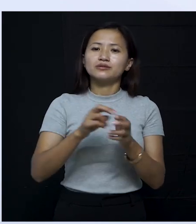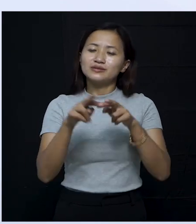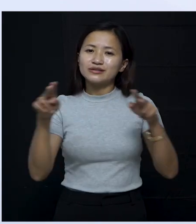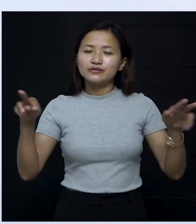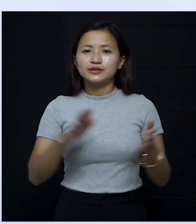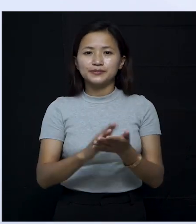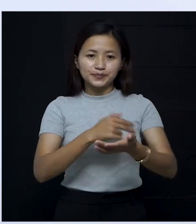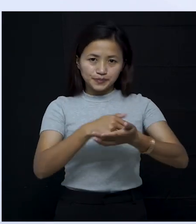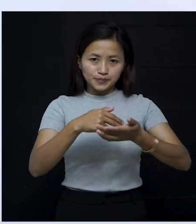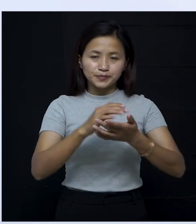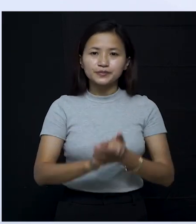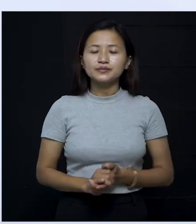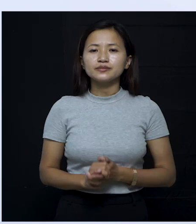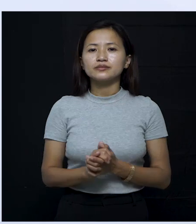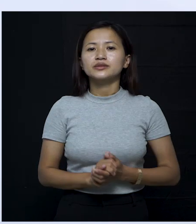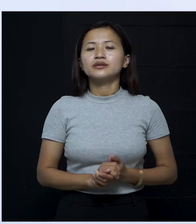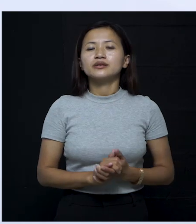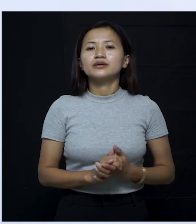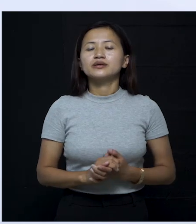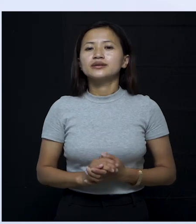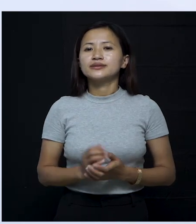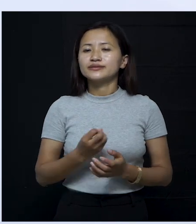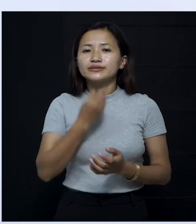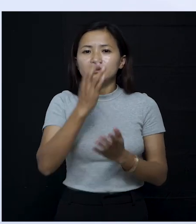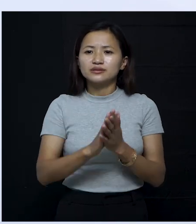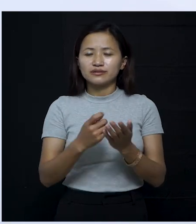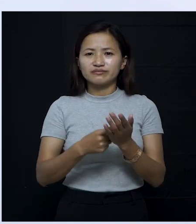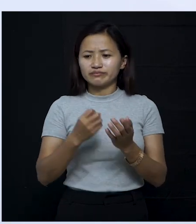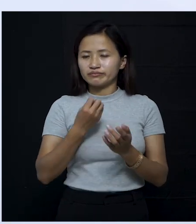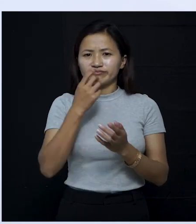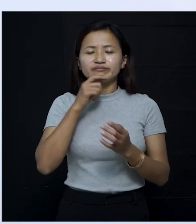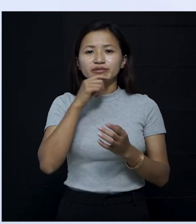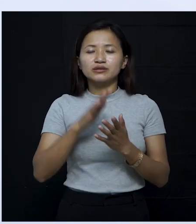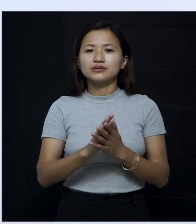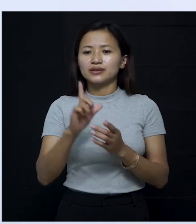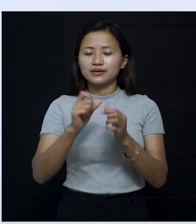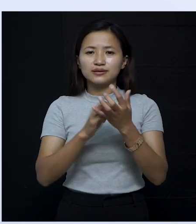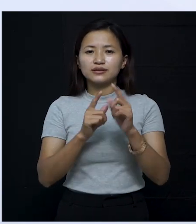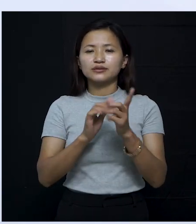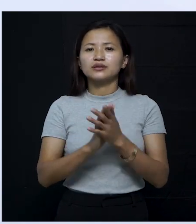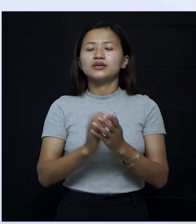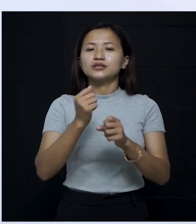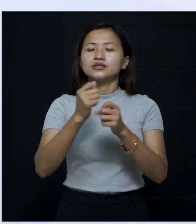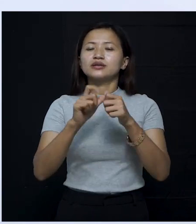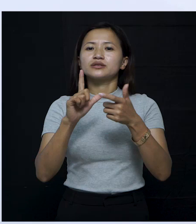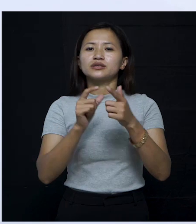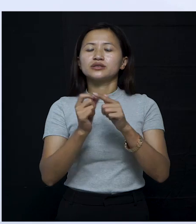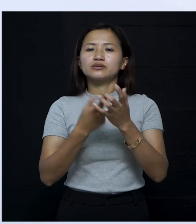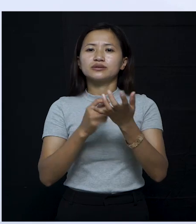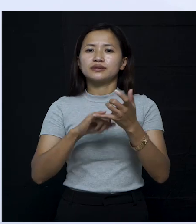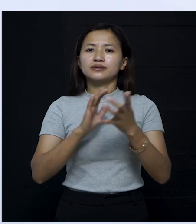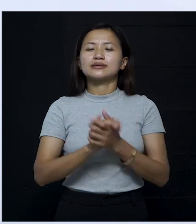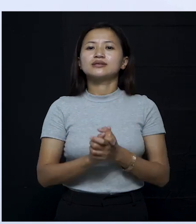names, okay? The different names of the flowers. That is, it can be roses, lilium, isn't it? Gladiolus. So all those